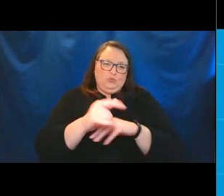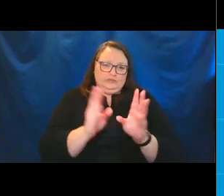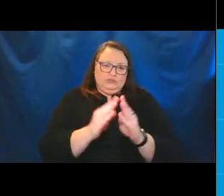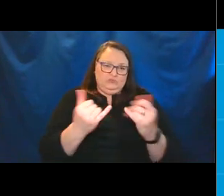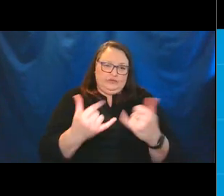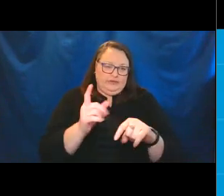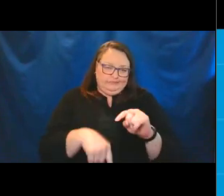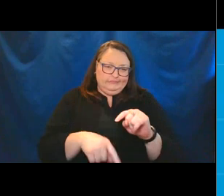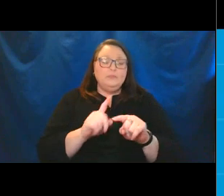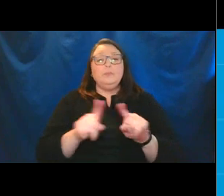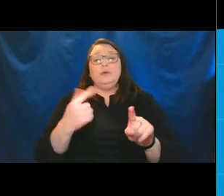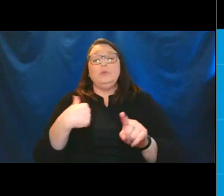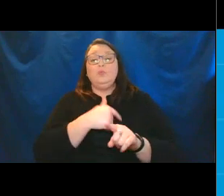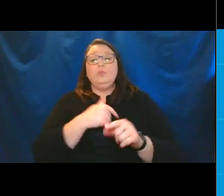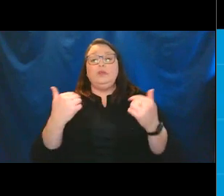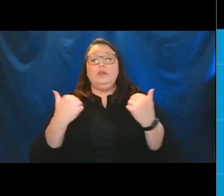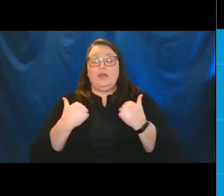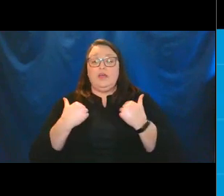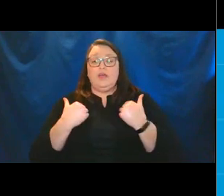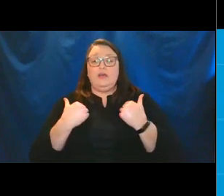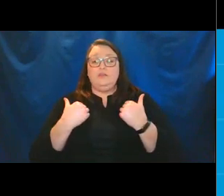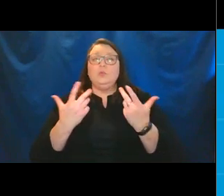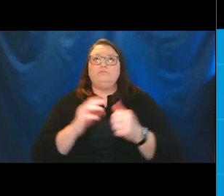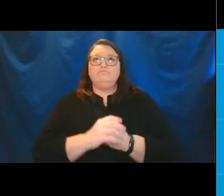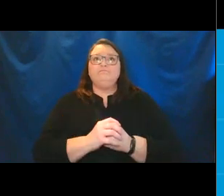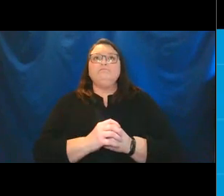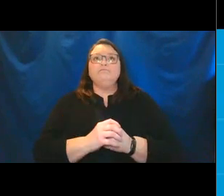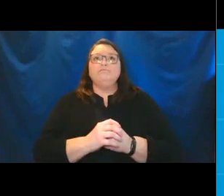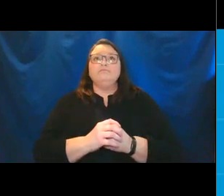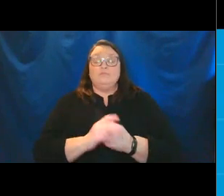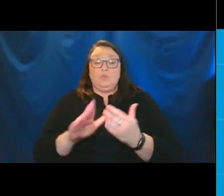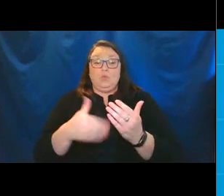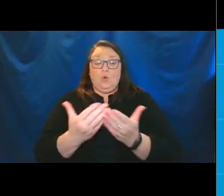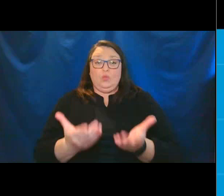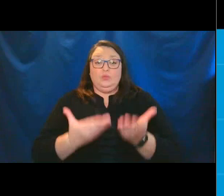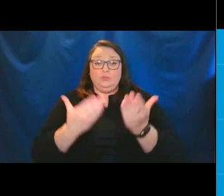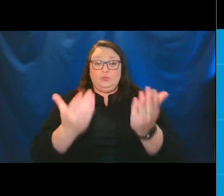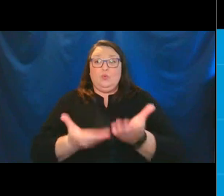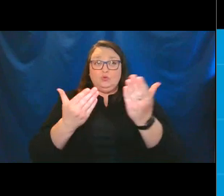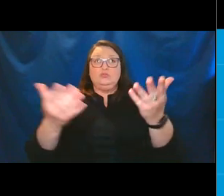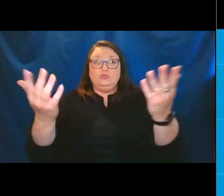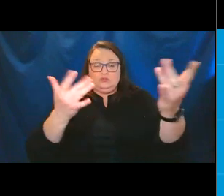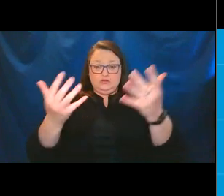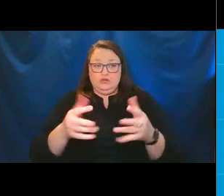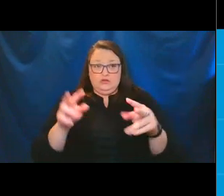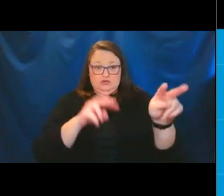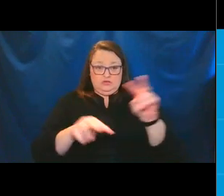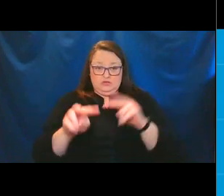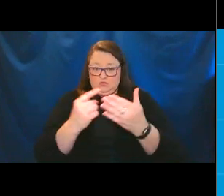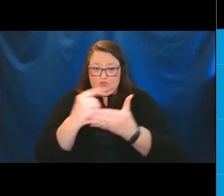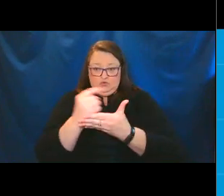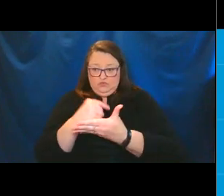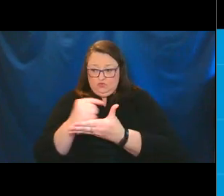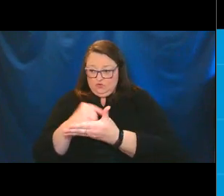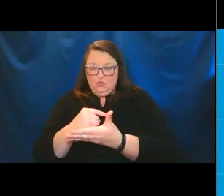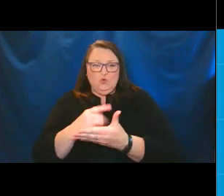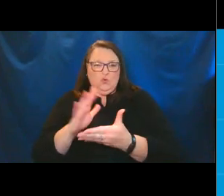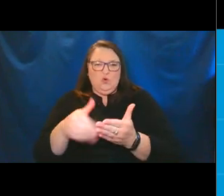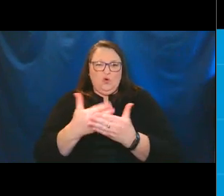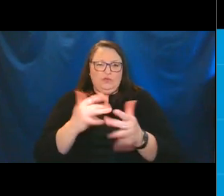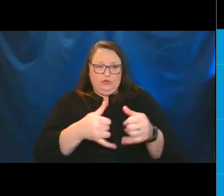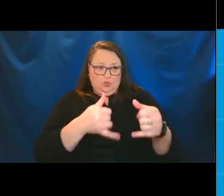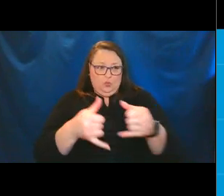have, after we were reviewing all the proposals and the awarded proposals and saw